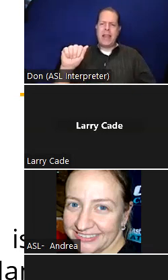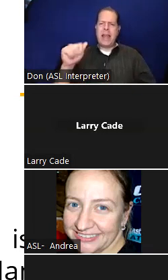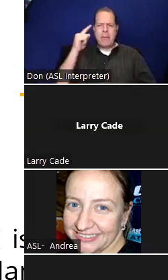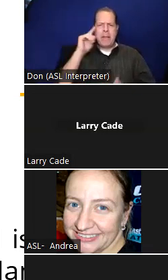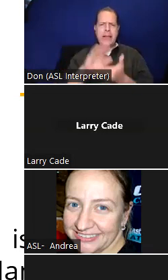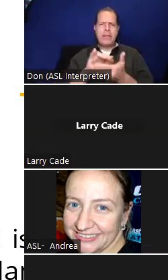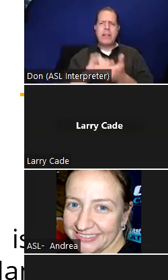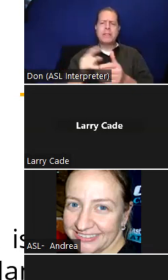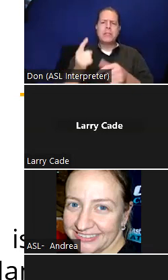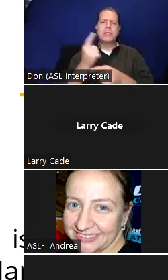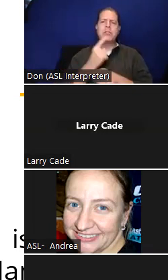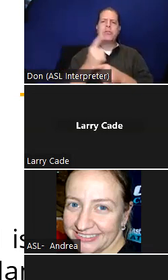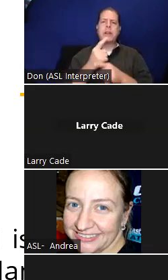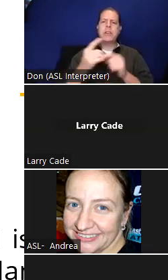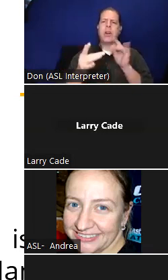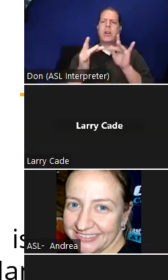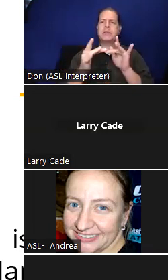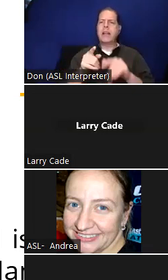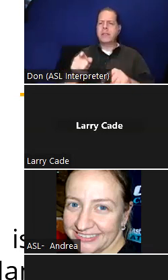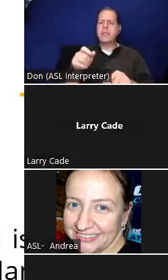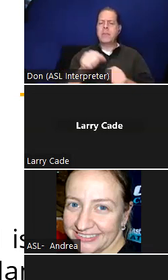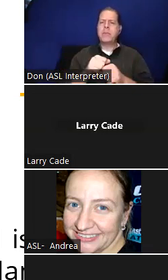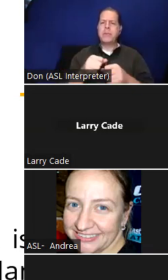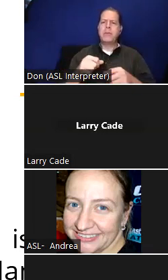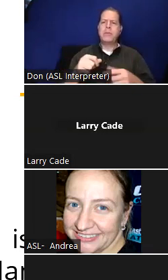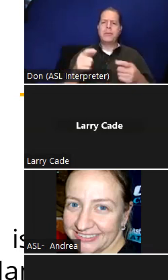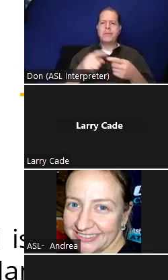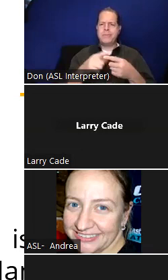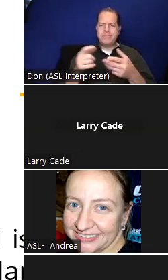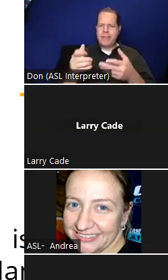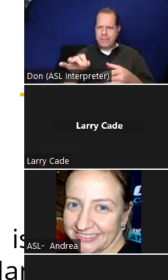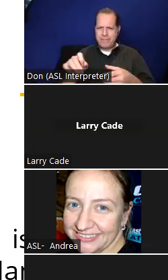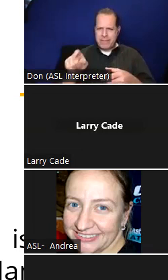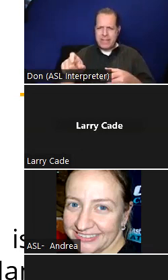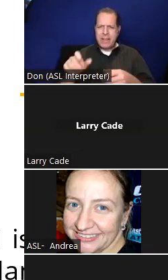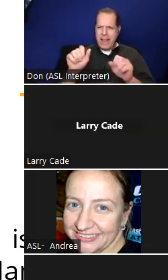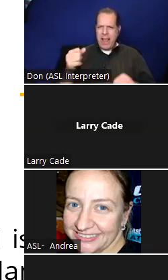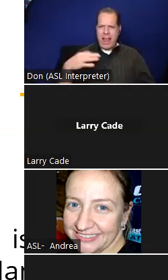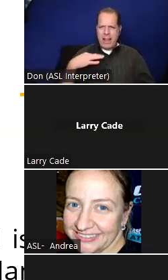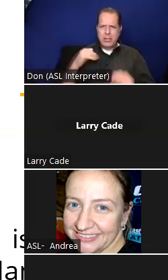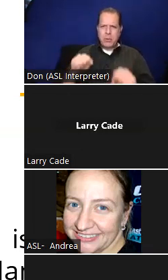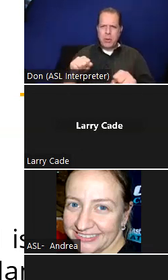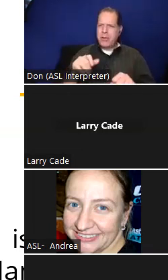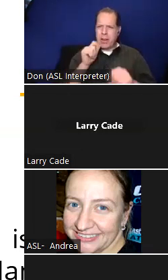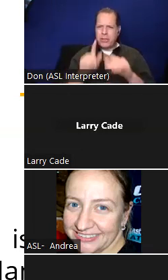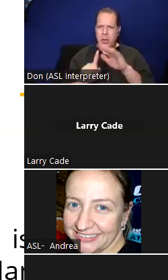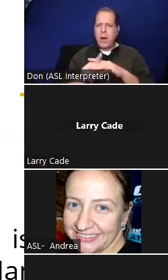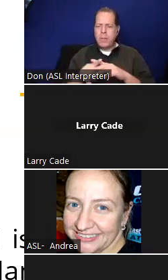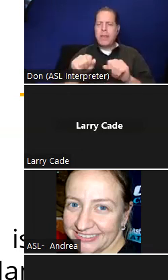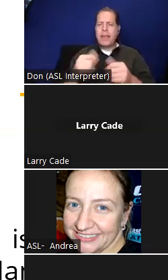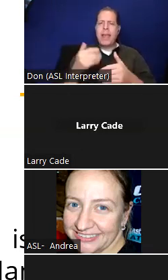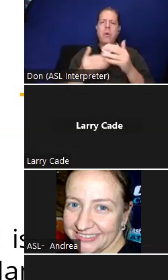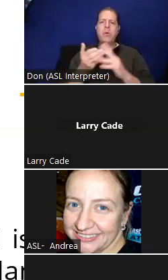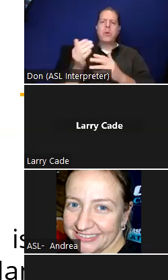is the correct contact there to help troubleshoot if you think someone should be eligible, but they're not showing up. They can walk through